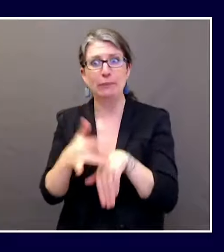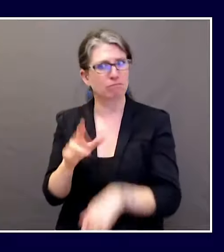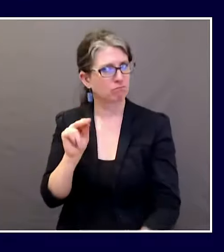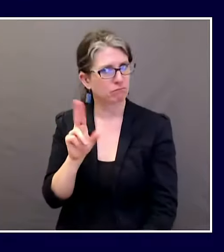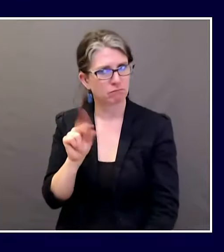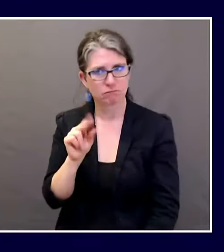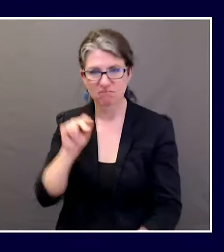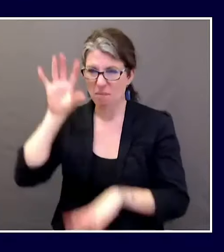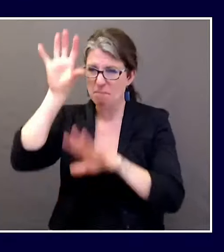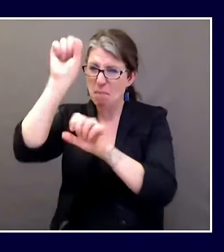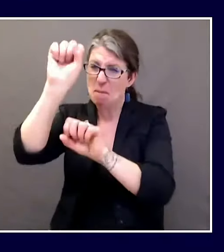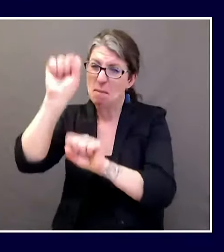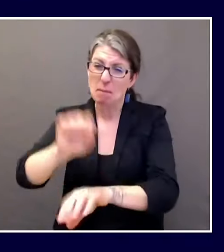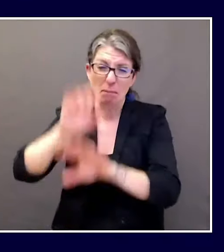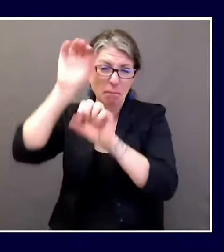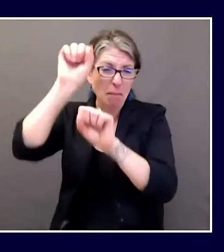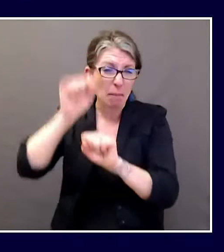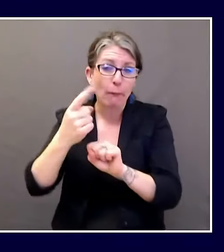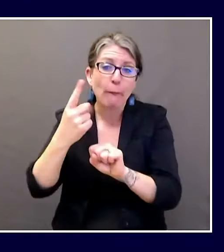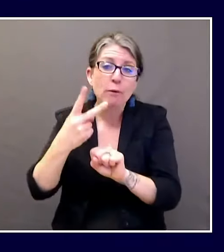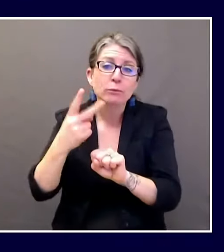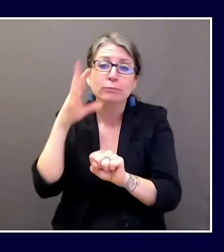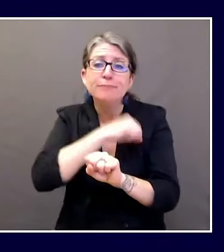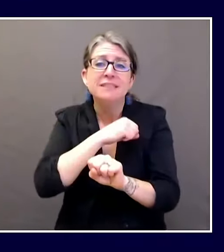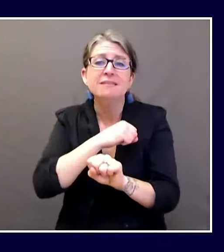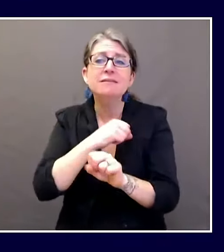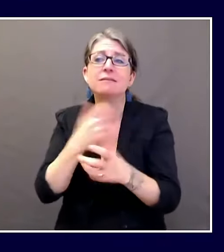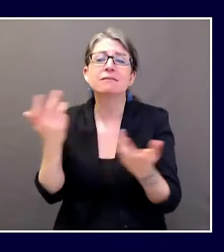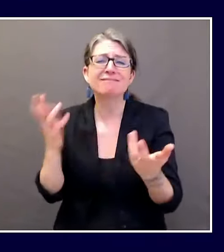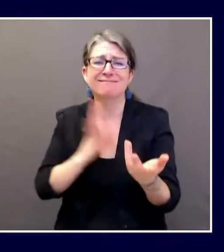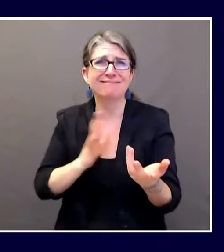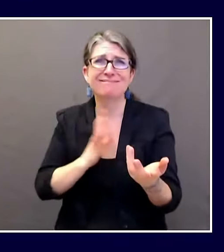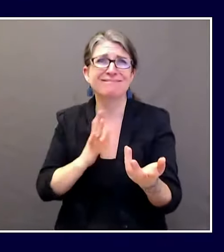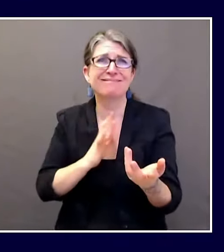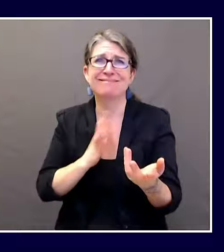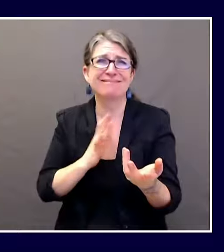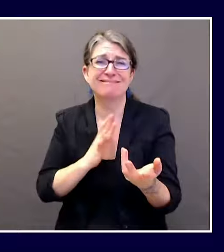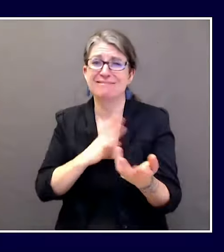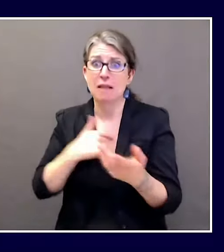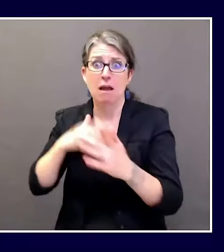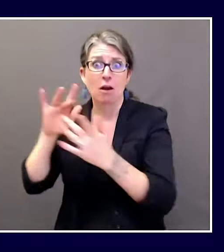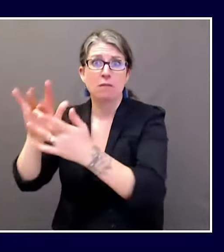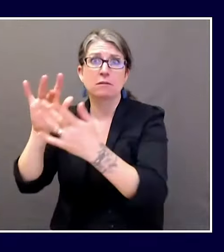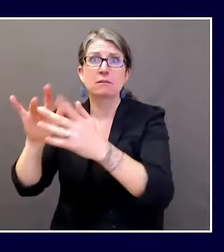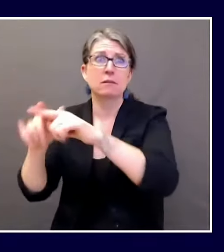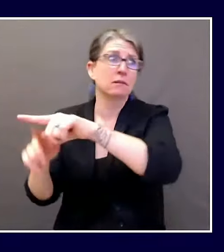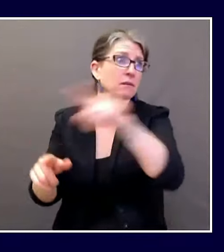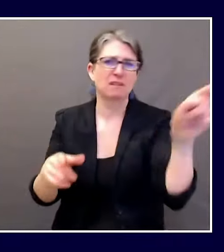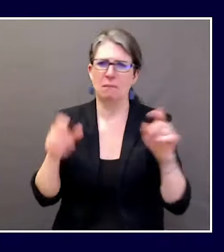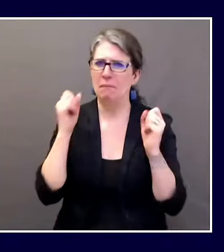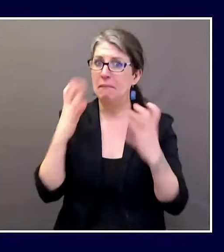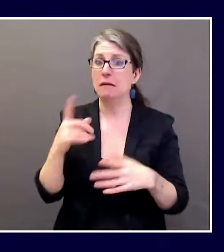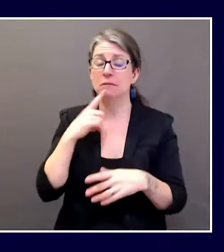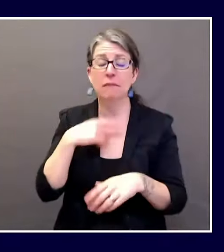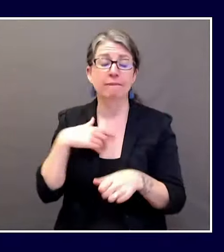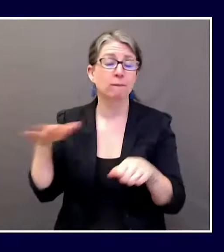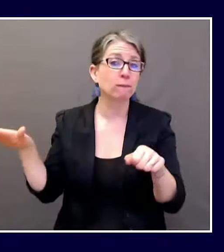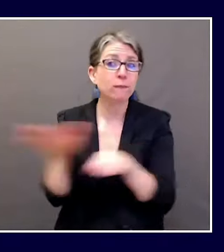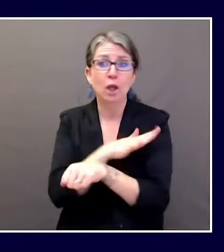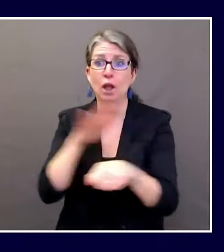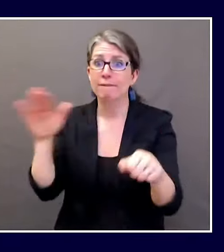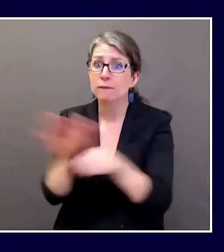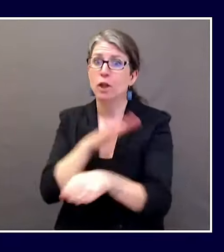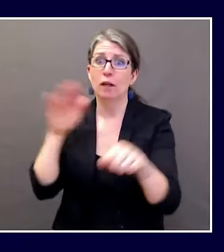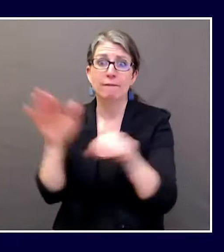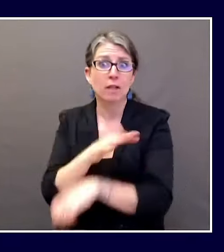are fully booked for the remainder of this week and all of next week. Now, that doesn't mean they are not opening up new appointments, because we